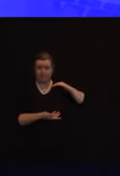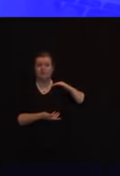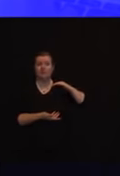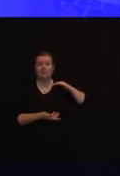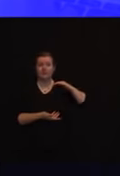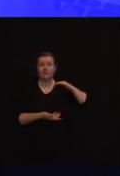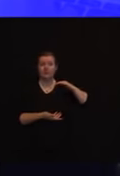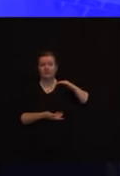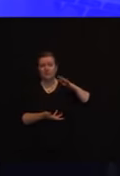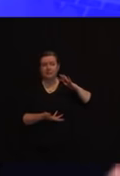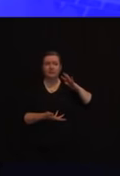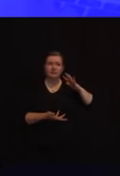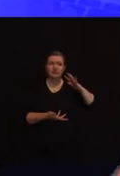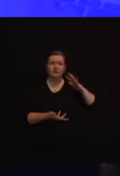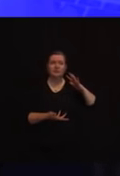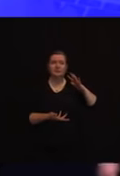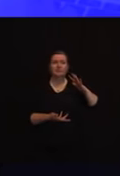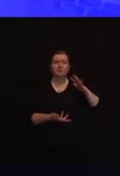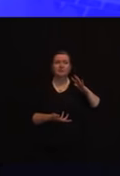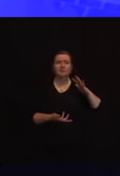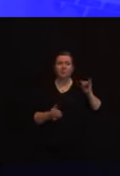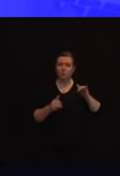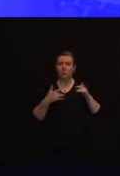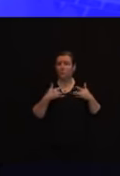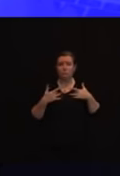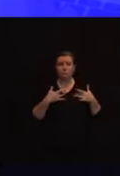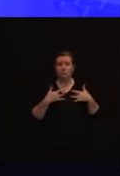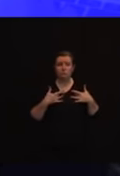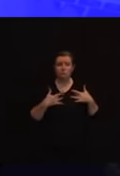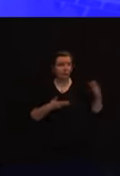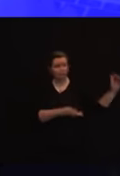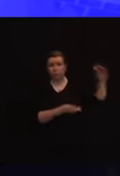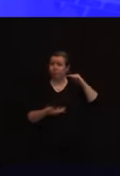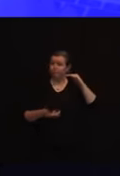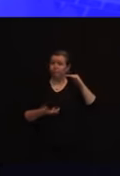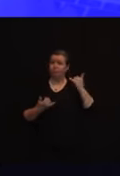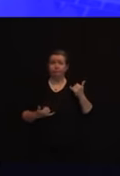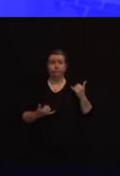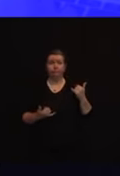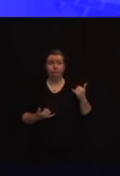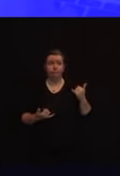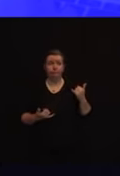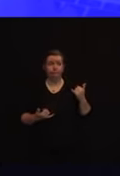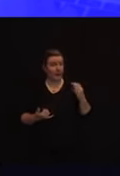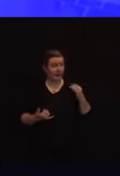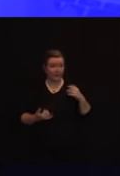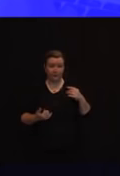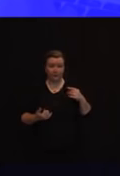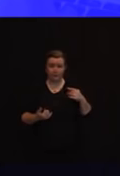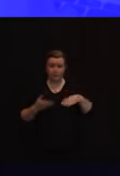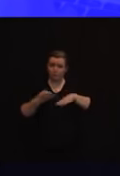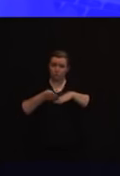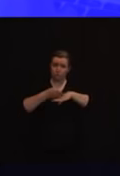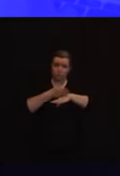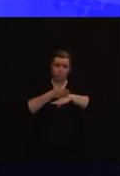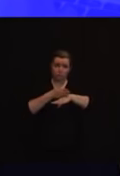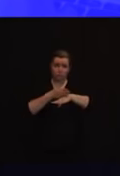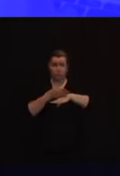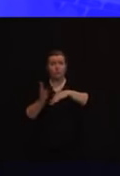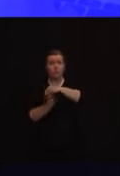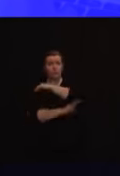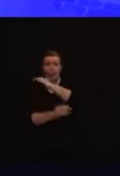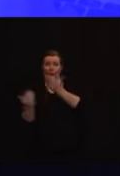only the now, but even into the fall if this comes back. So we're thinking strategically from a mitigation standpoint. How do we make sure that